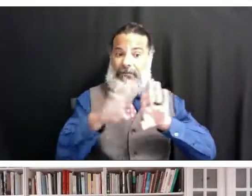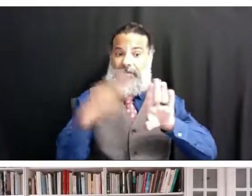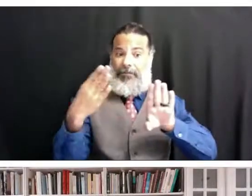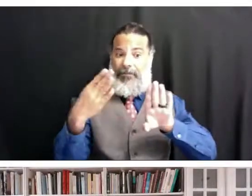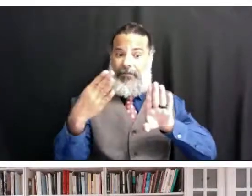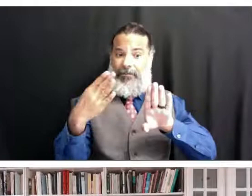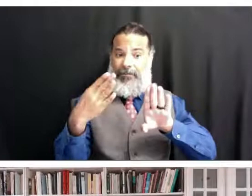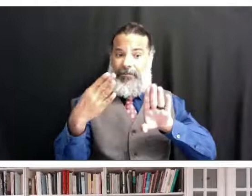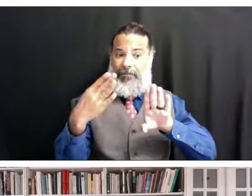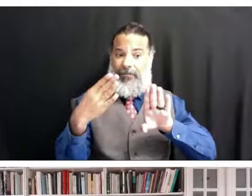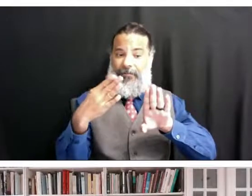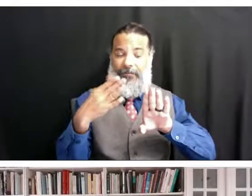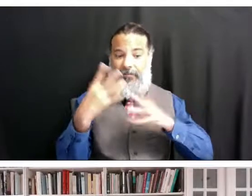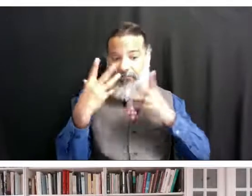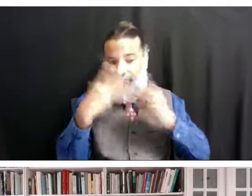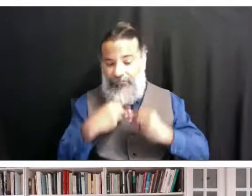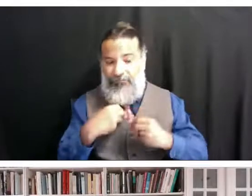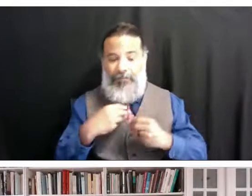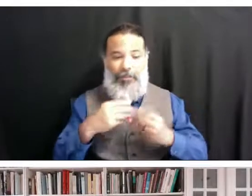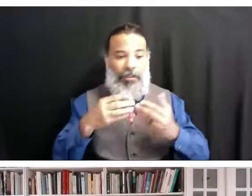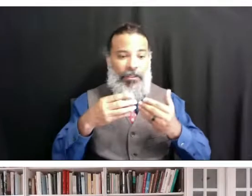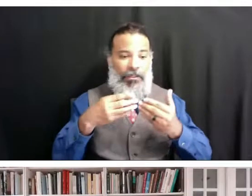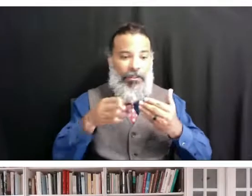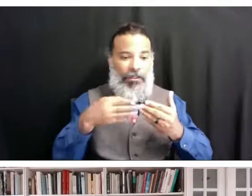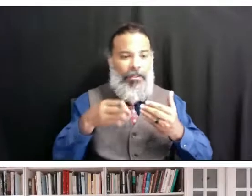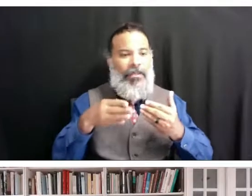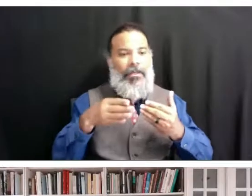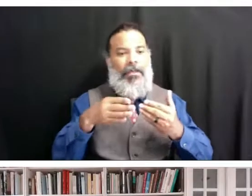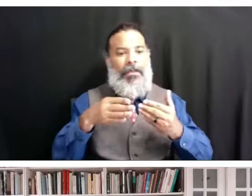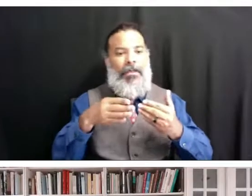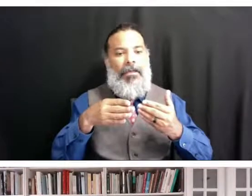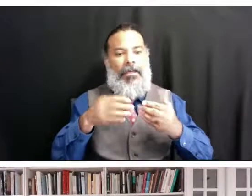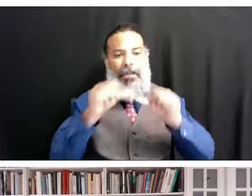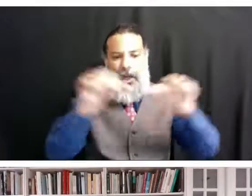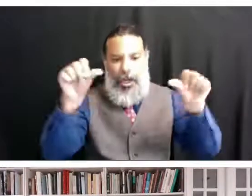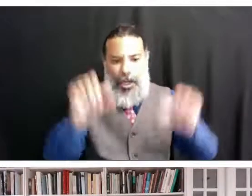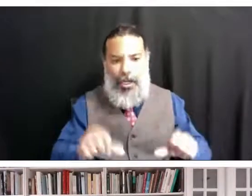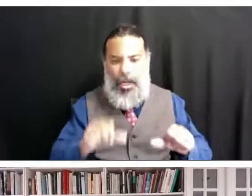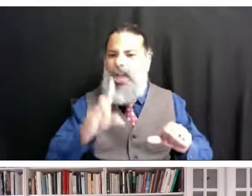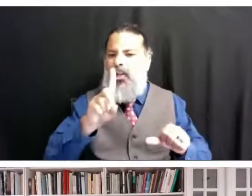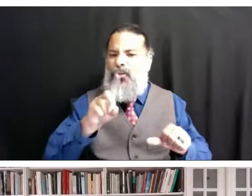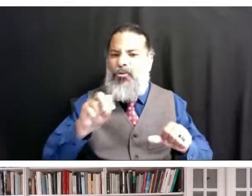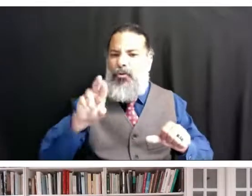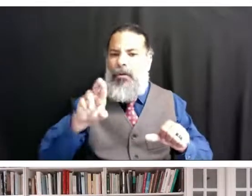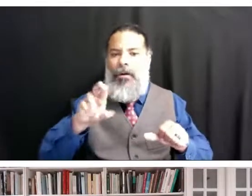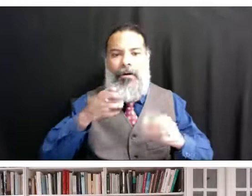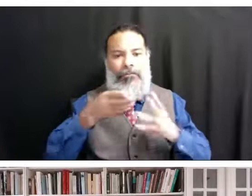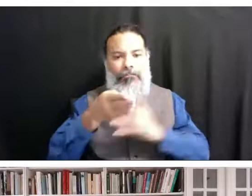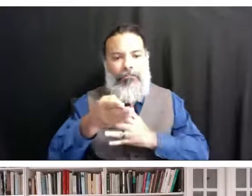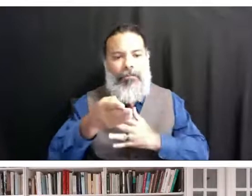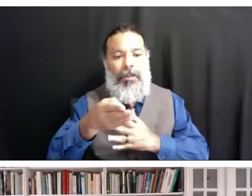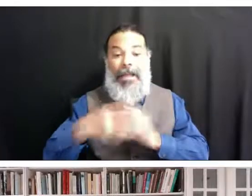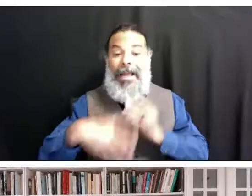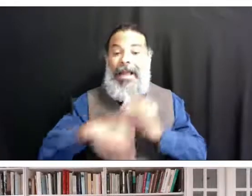rather gorgeous architectural pediment and doorway. It was added